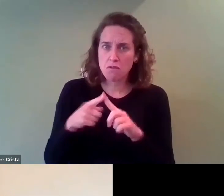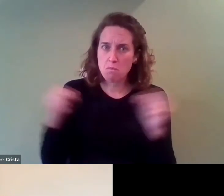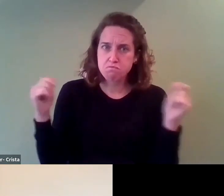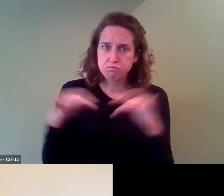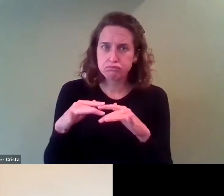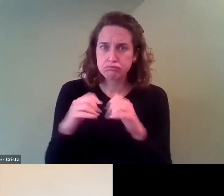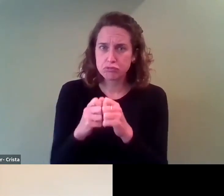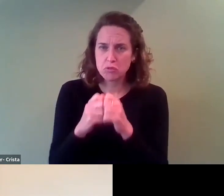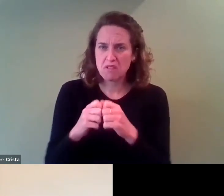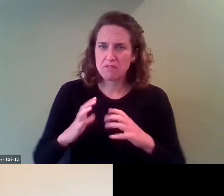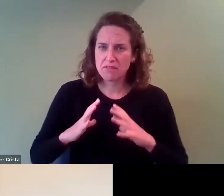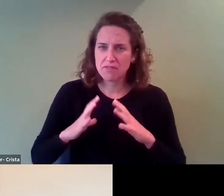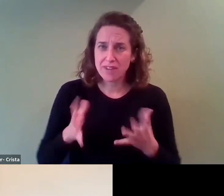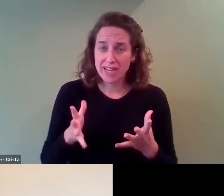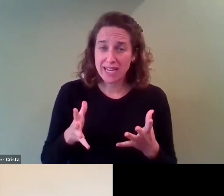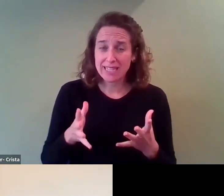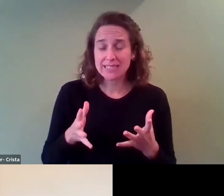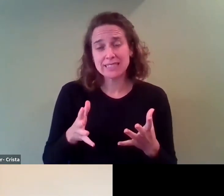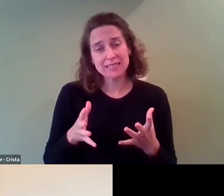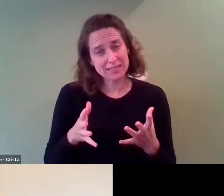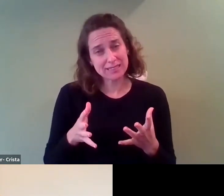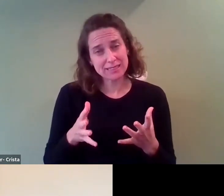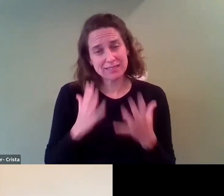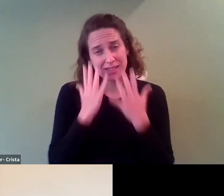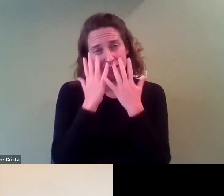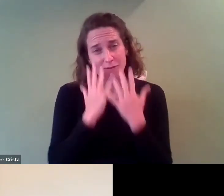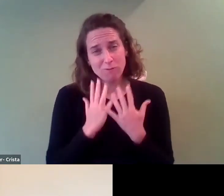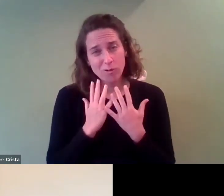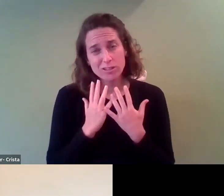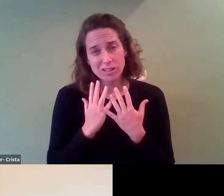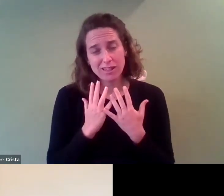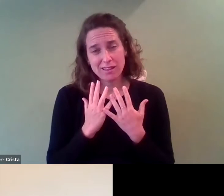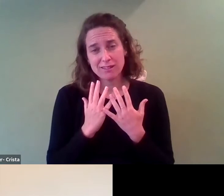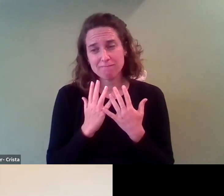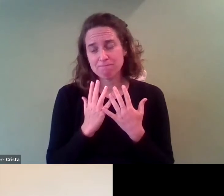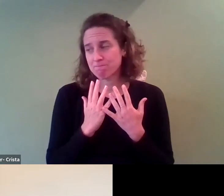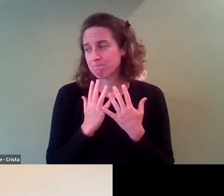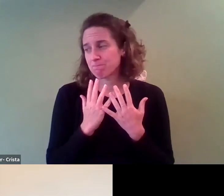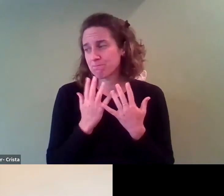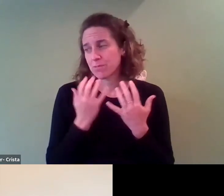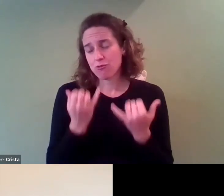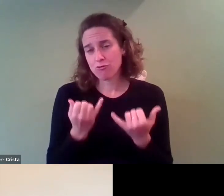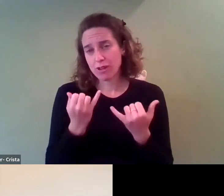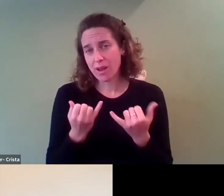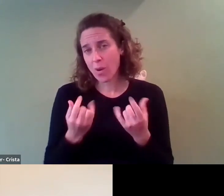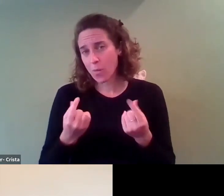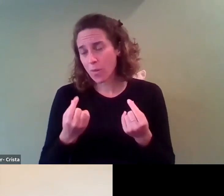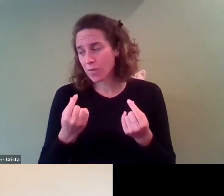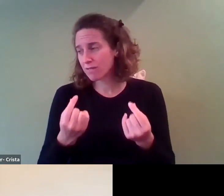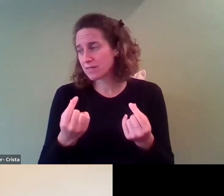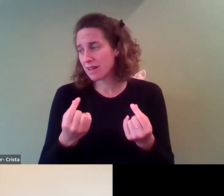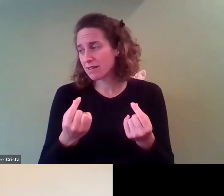celebrate. And unfortunately, what we've done in that politicization of